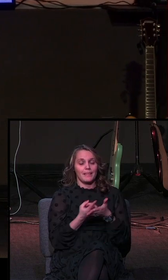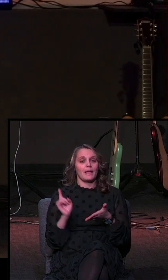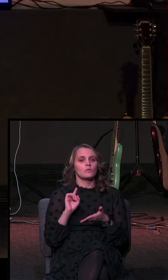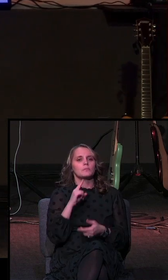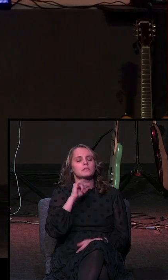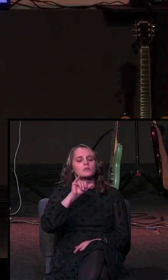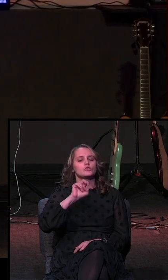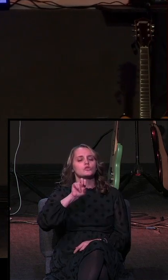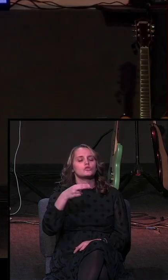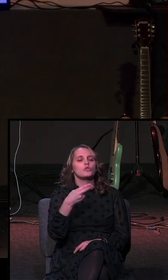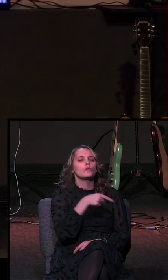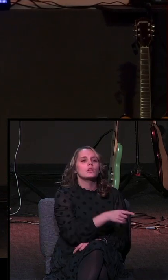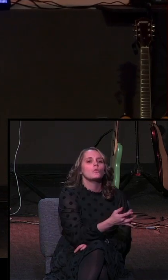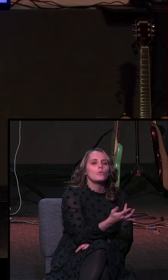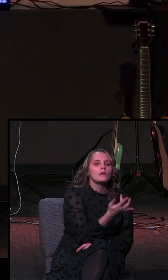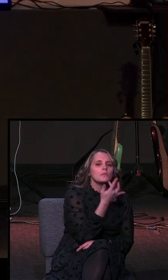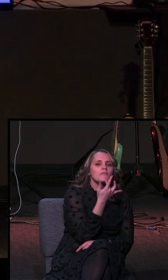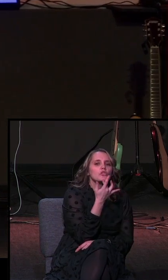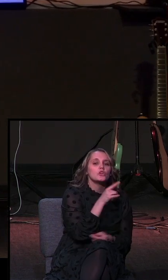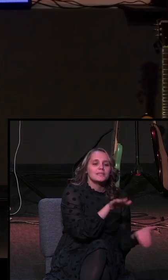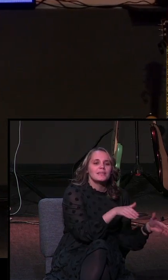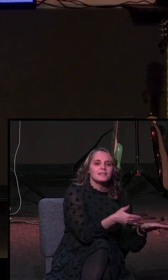said was Jonah would rather die than see his enemies saved.